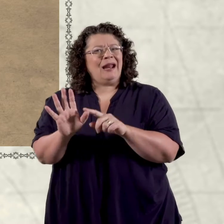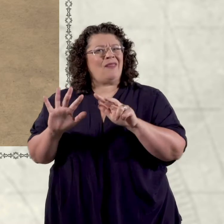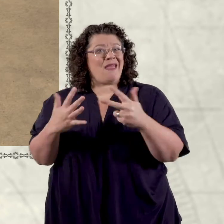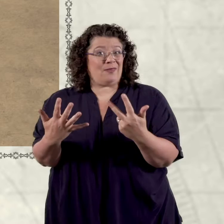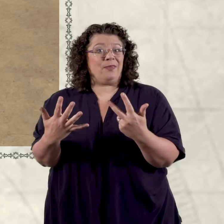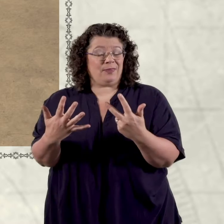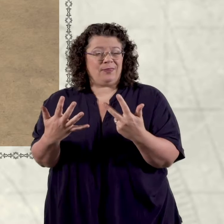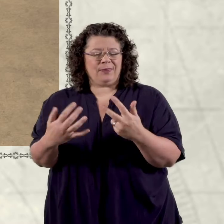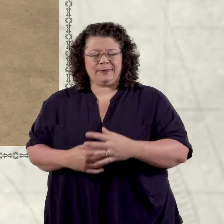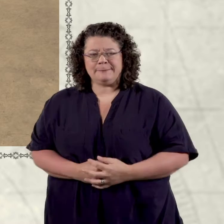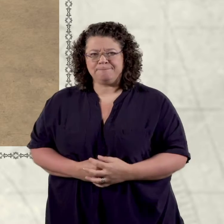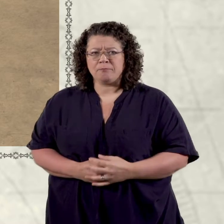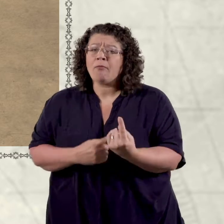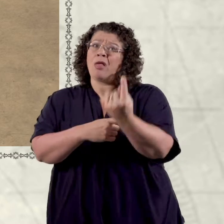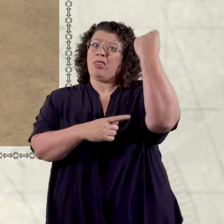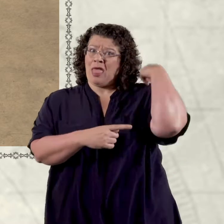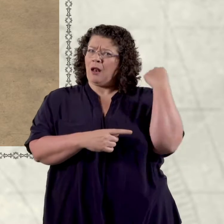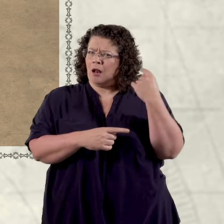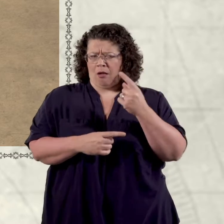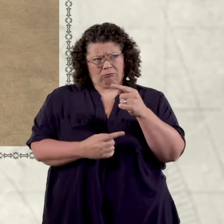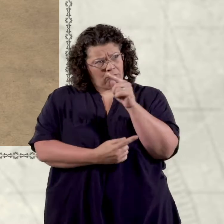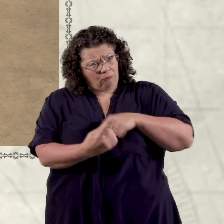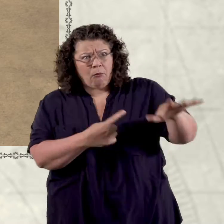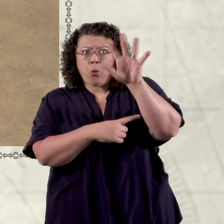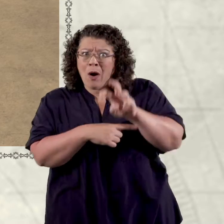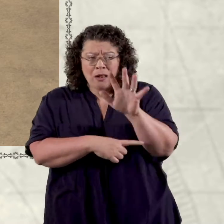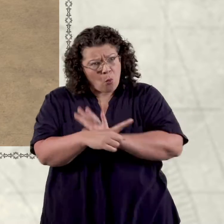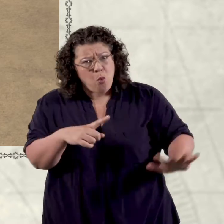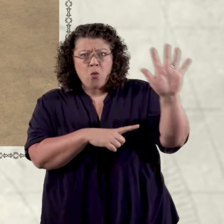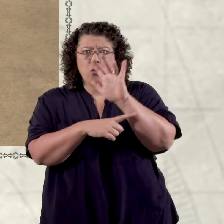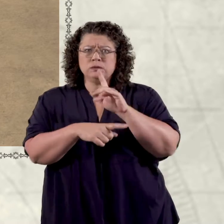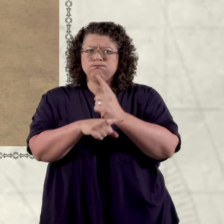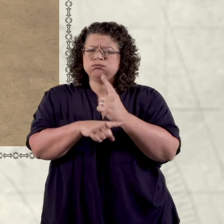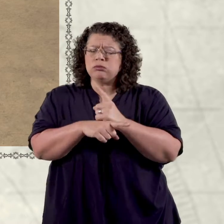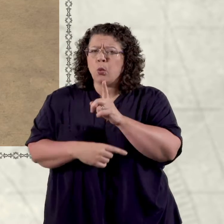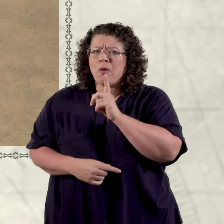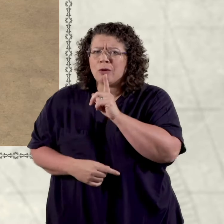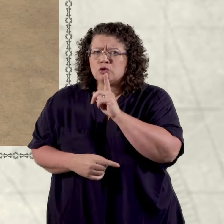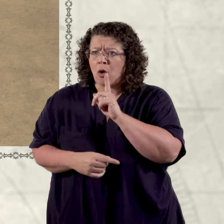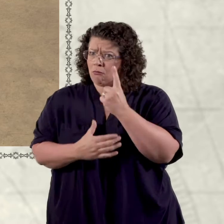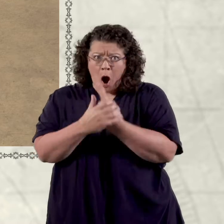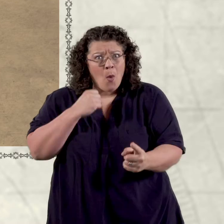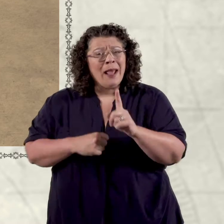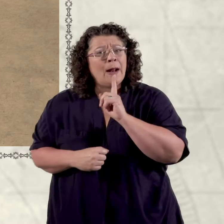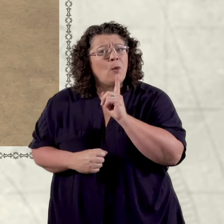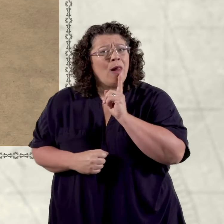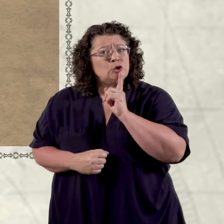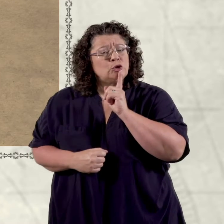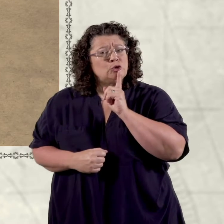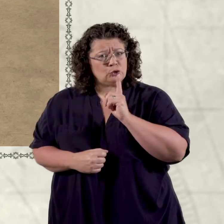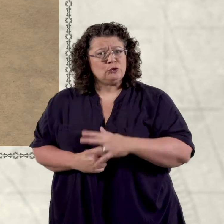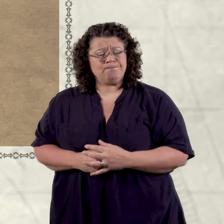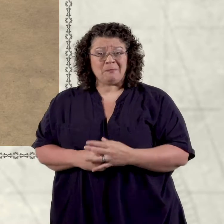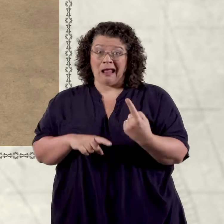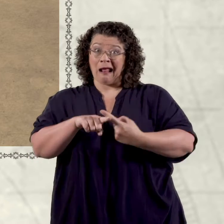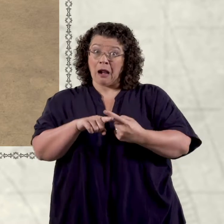VIII. Back then, everybody in Wales spoke Welsh, and Welsh only. Even